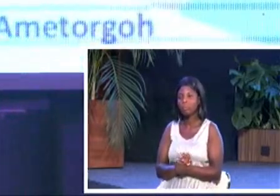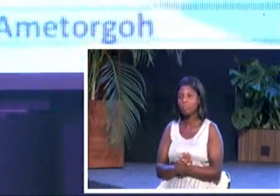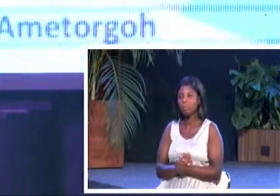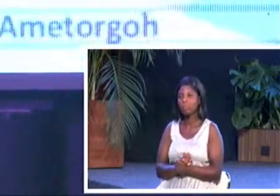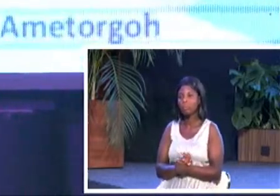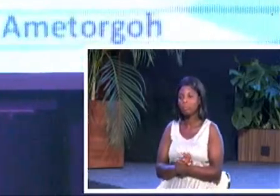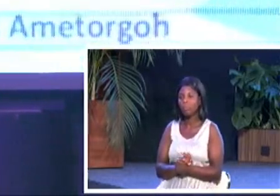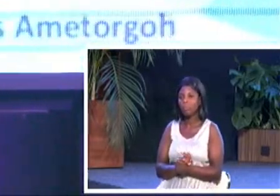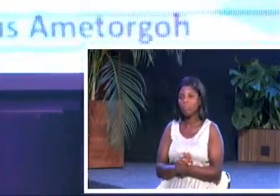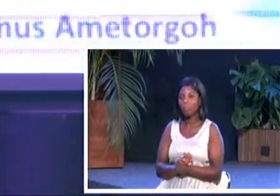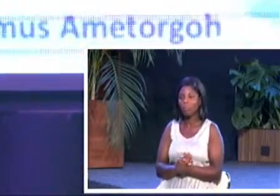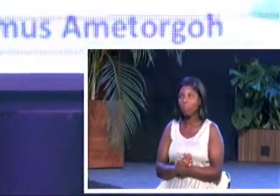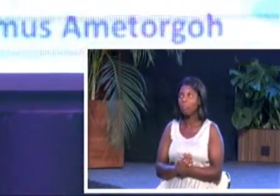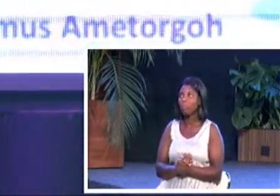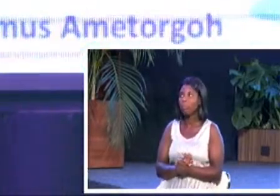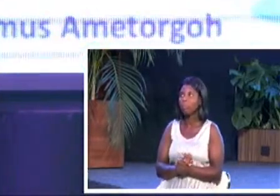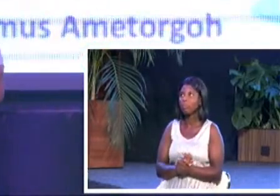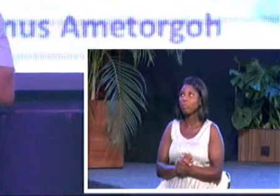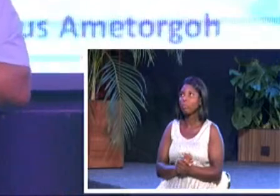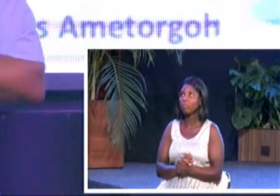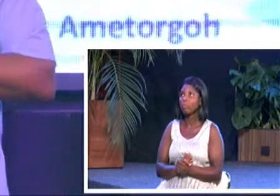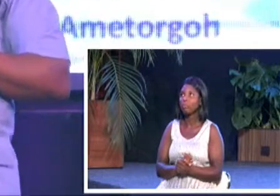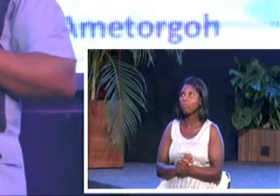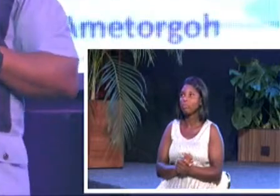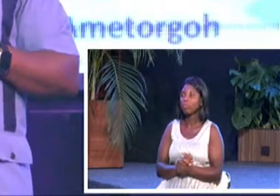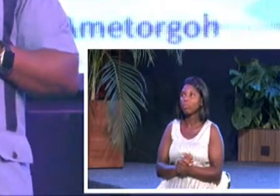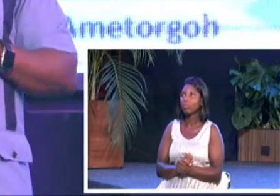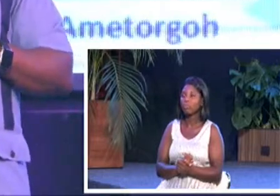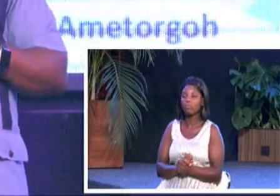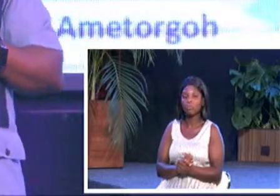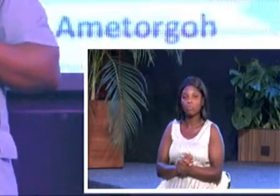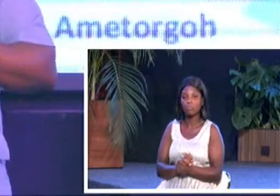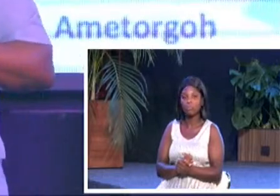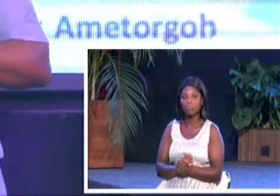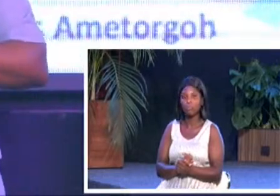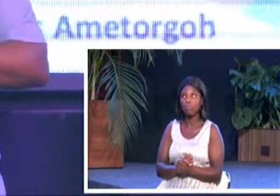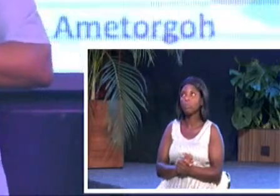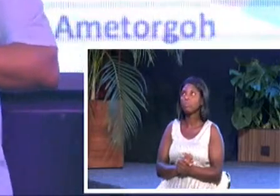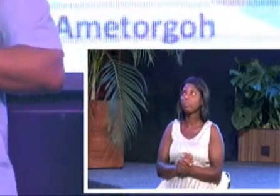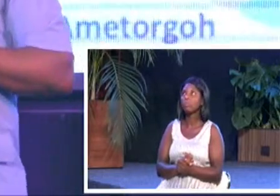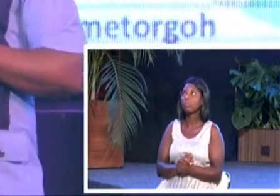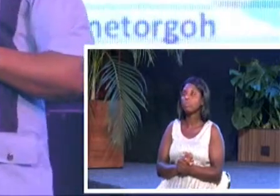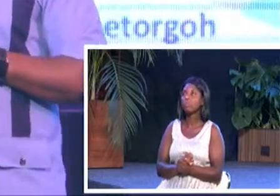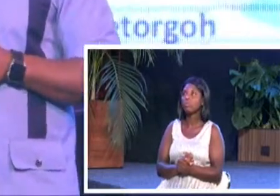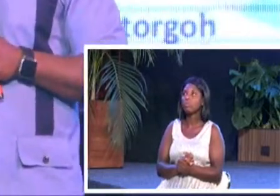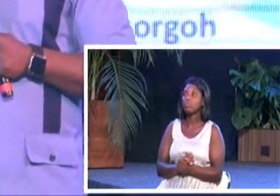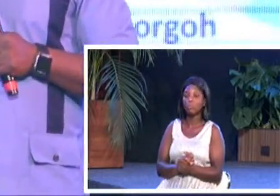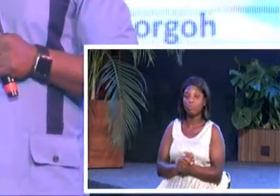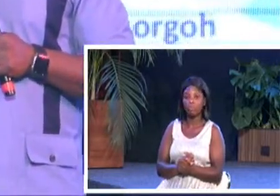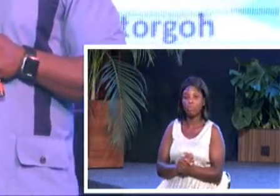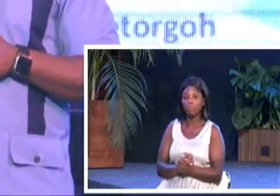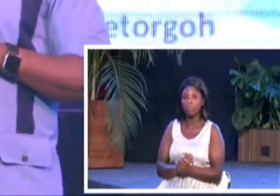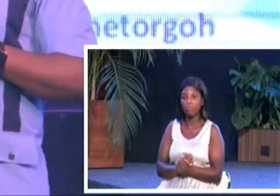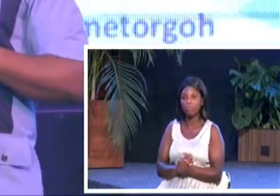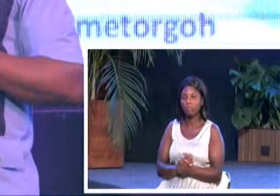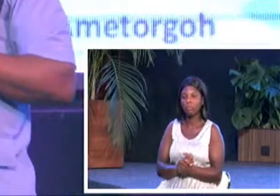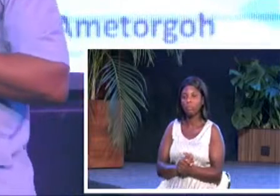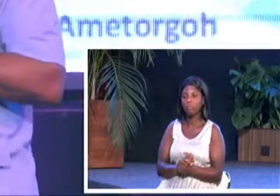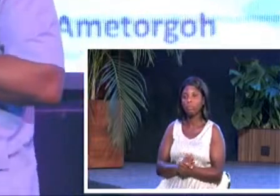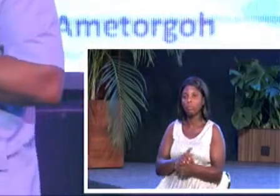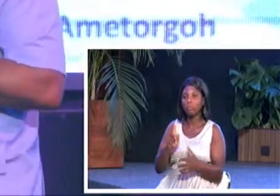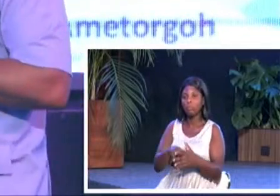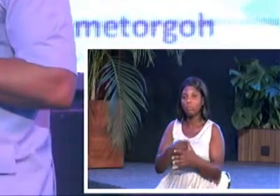then content strategist. Next pillar, consumers. So when a